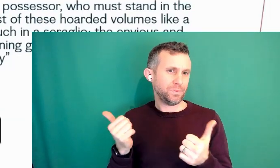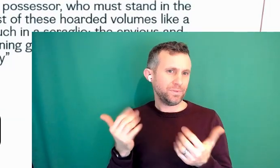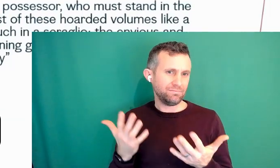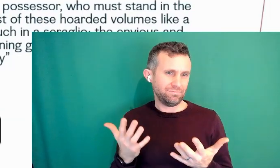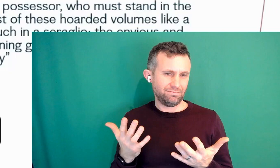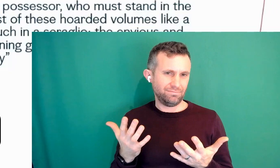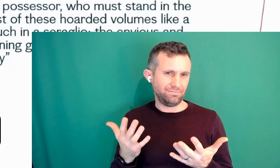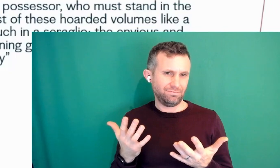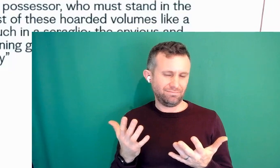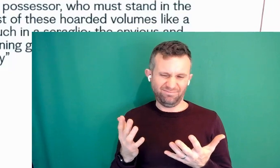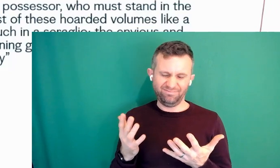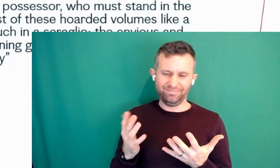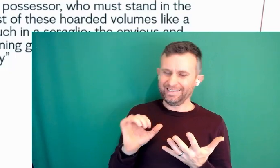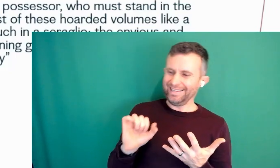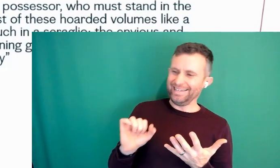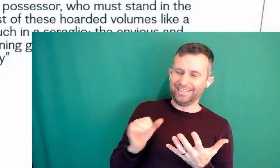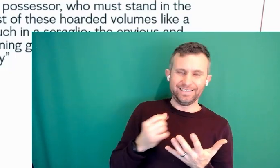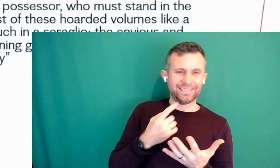its possessor.